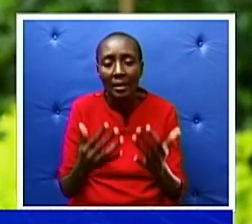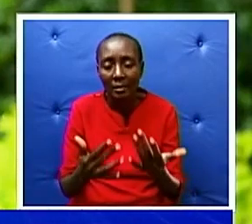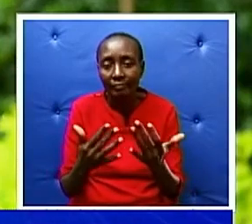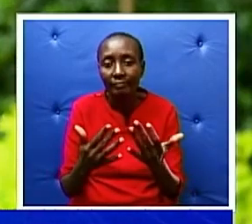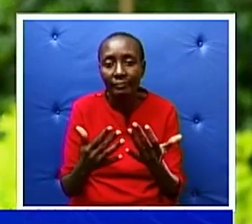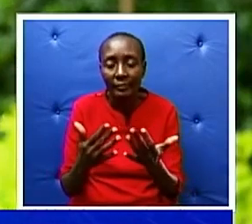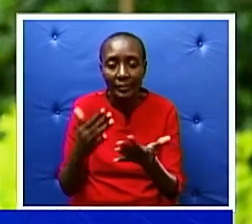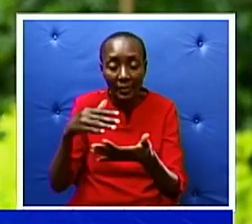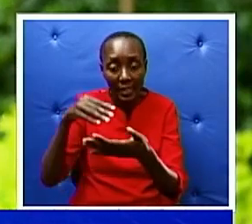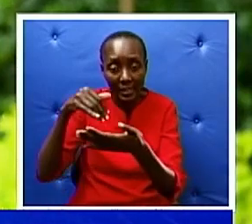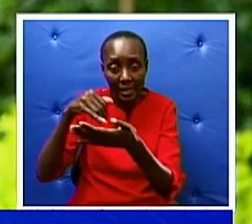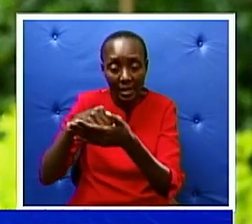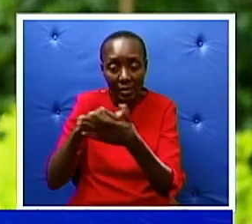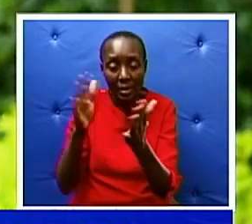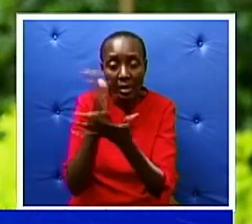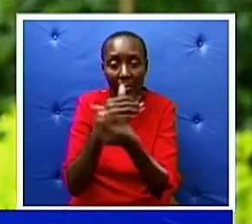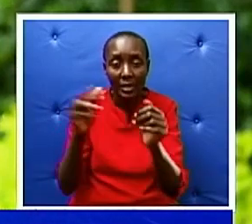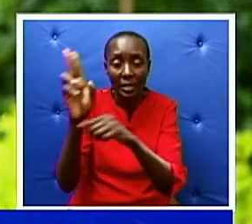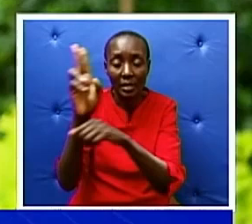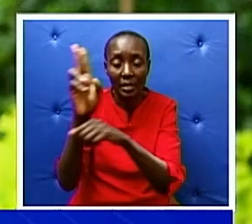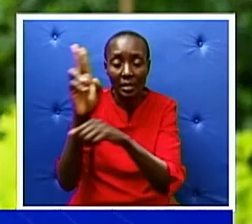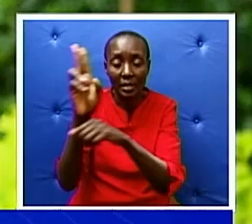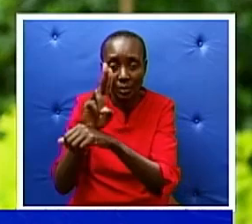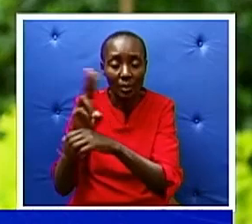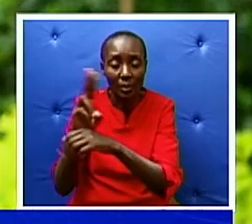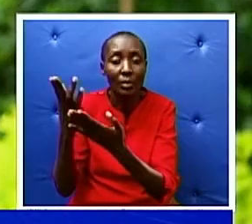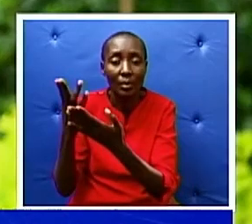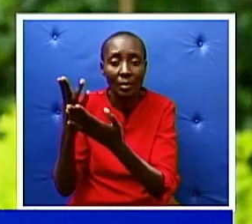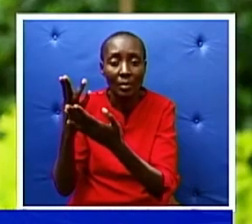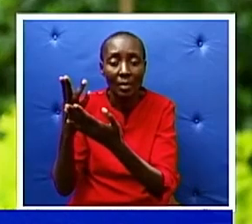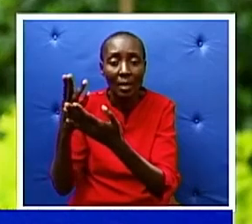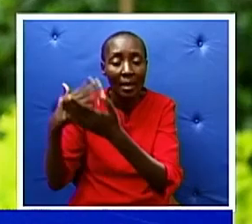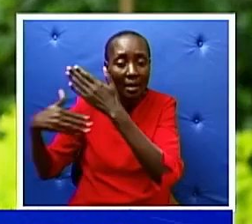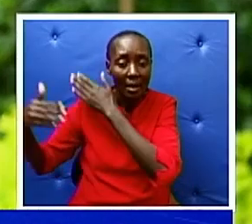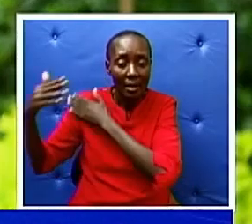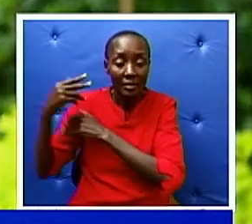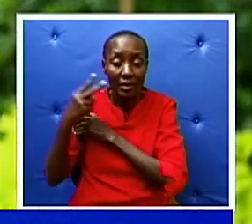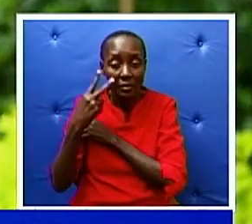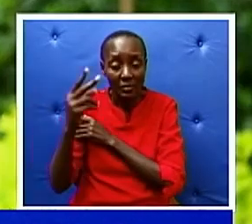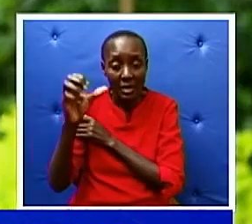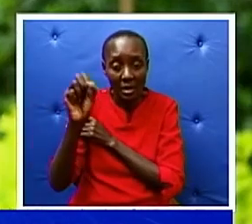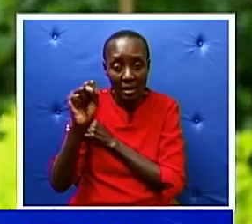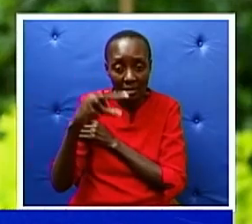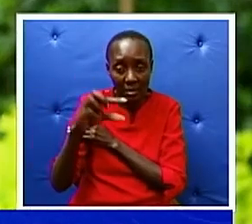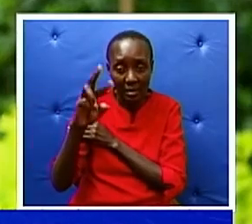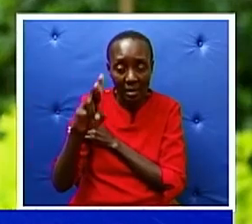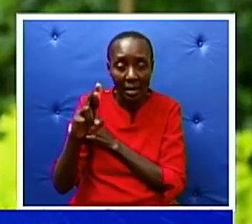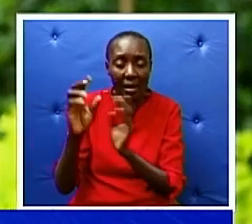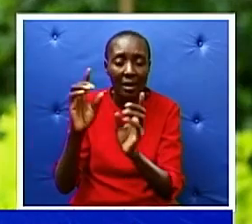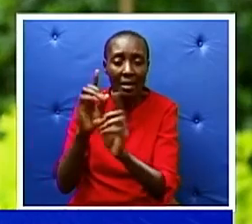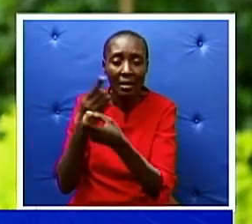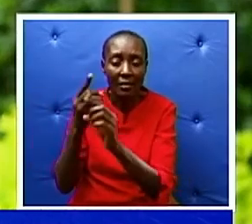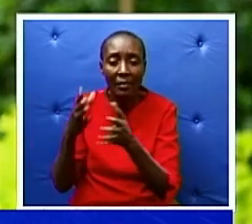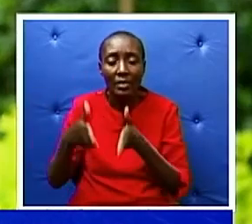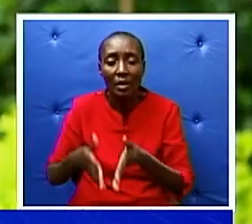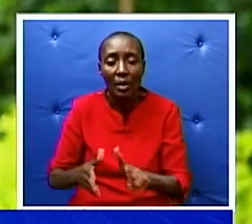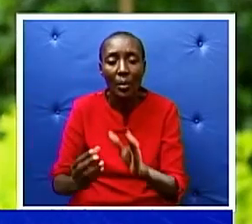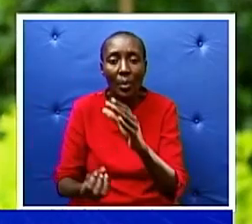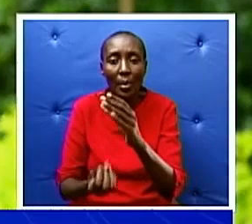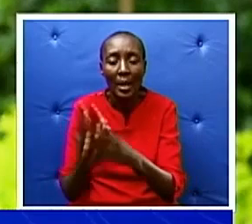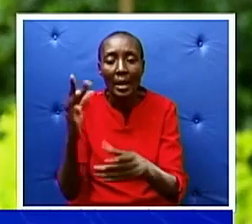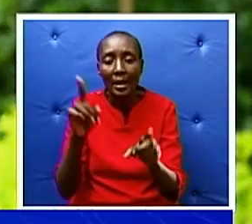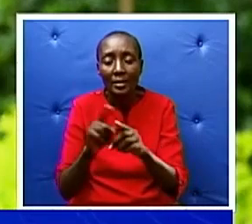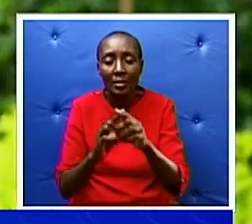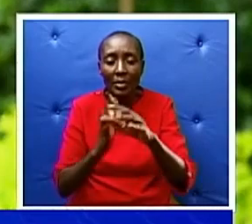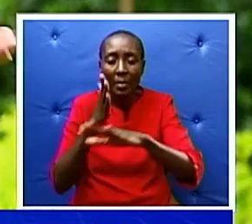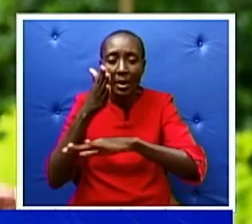legacy? Because we've seen the SGR and different roads being launched, even the expressway